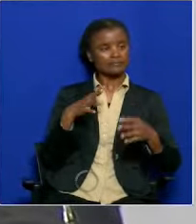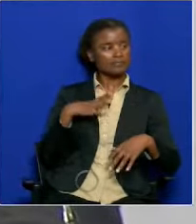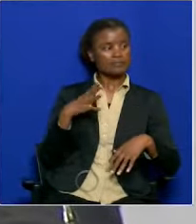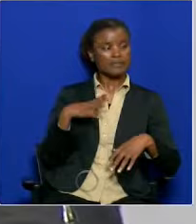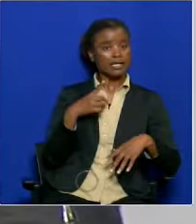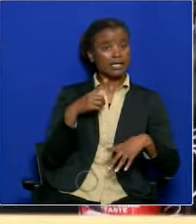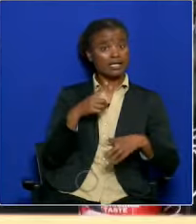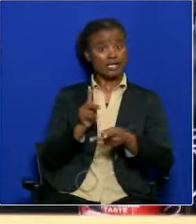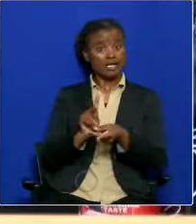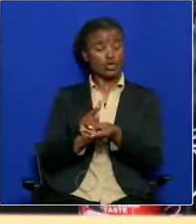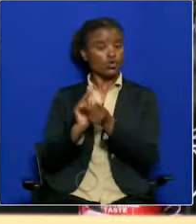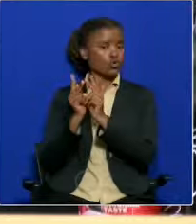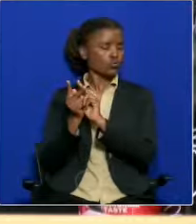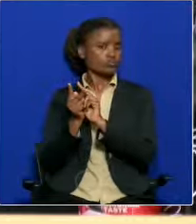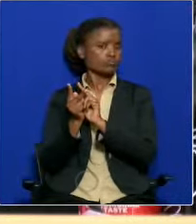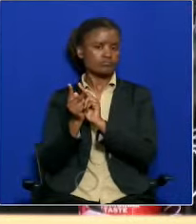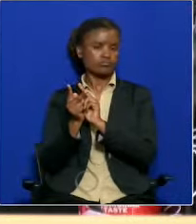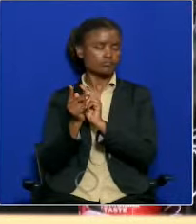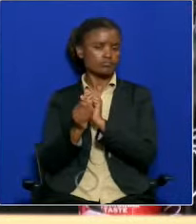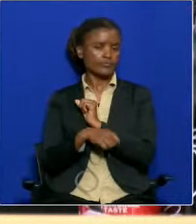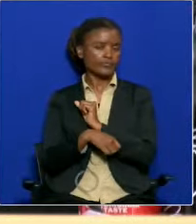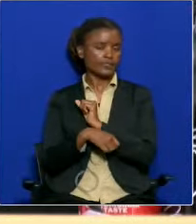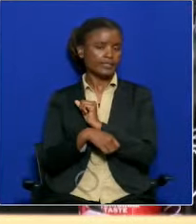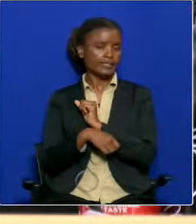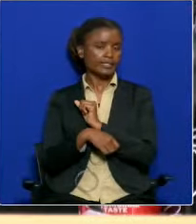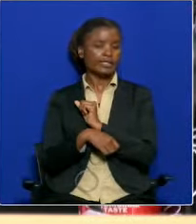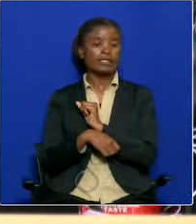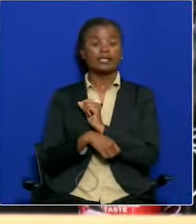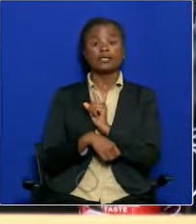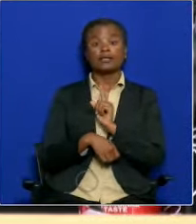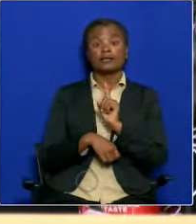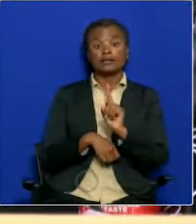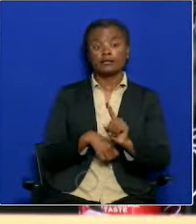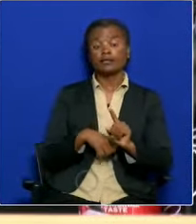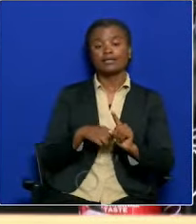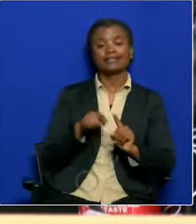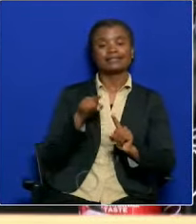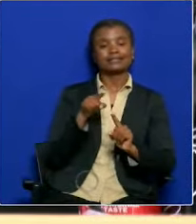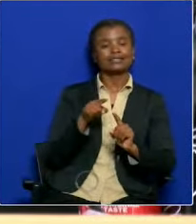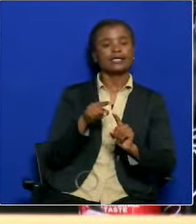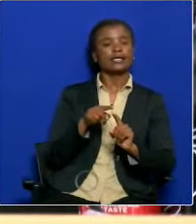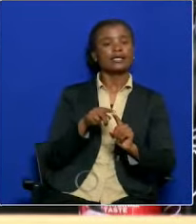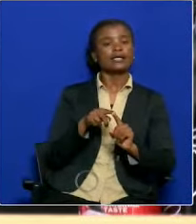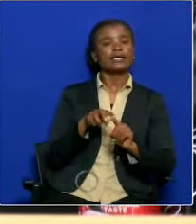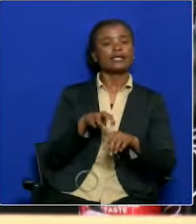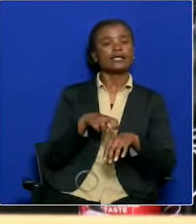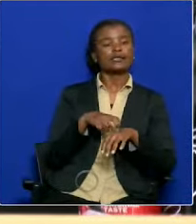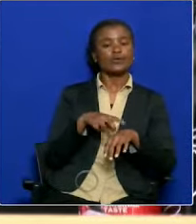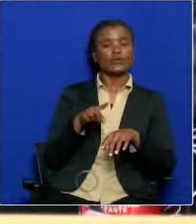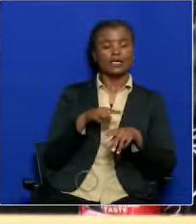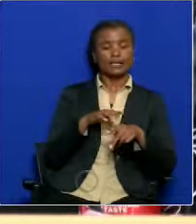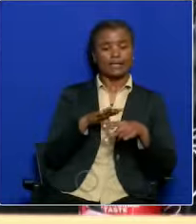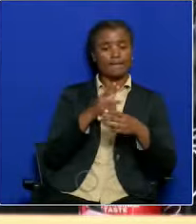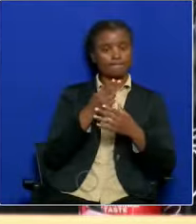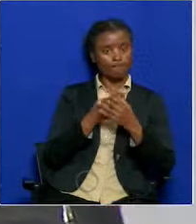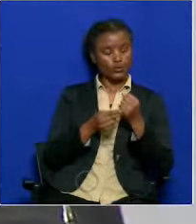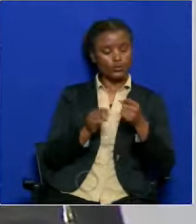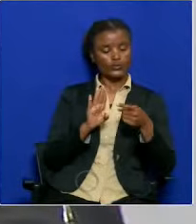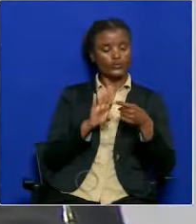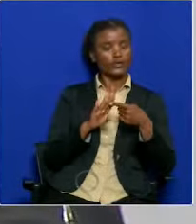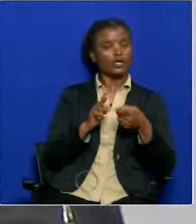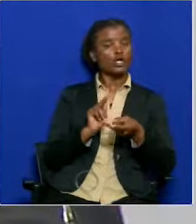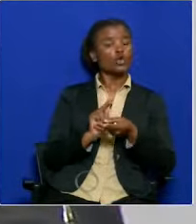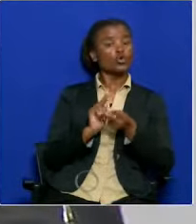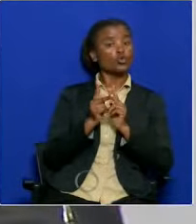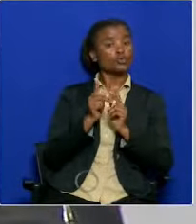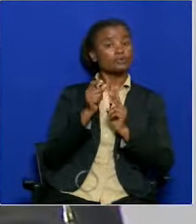General, the requirements, it deals with both disclosures of loans and benefits. So even